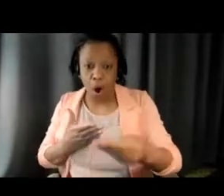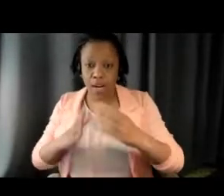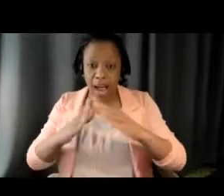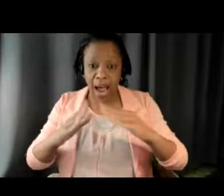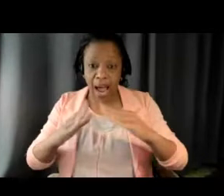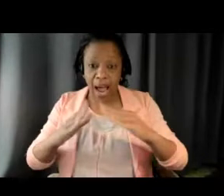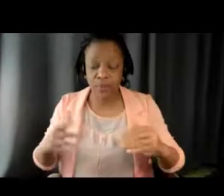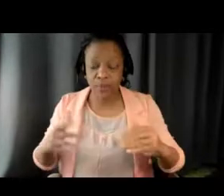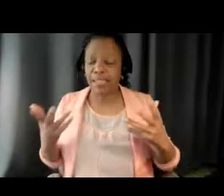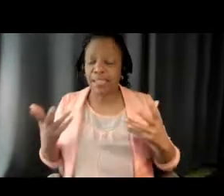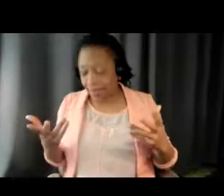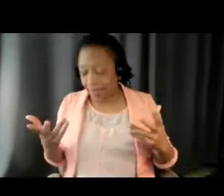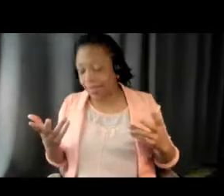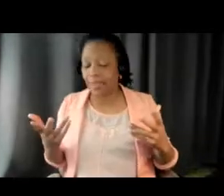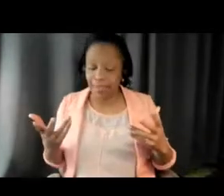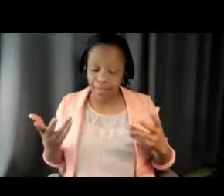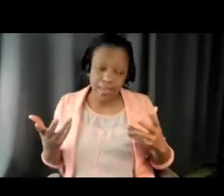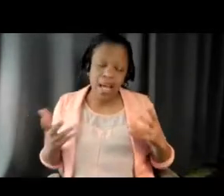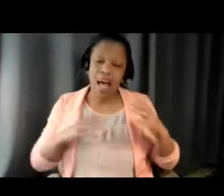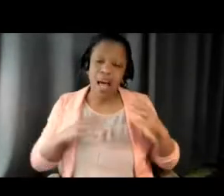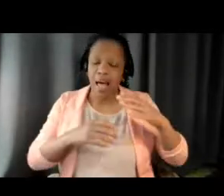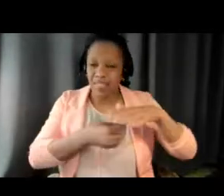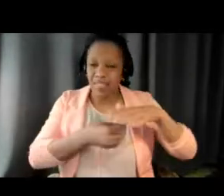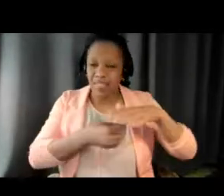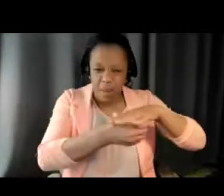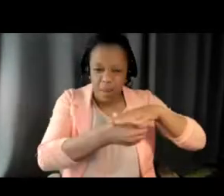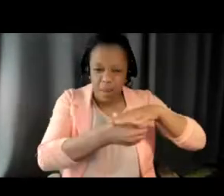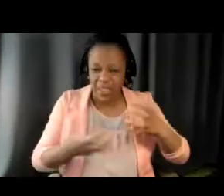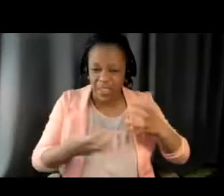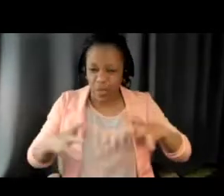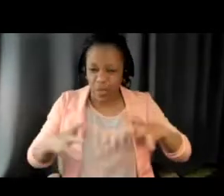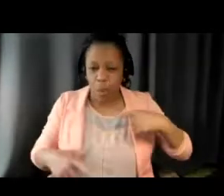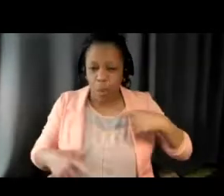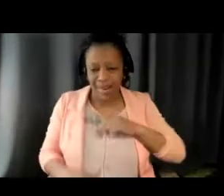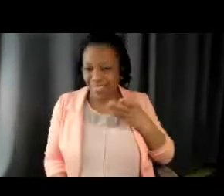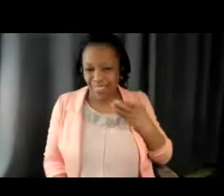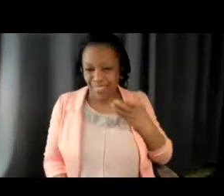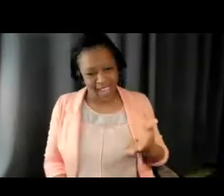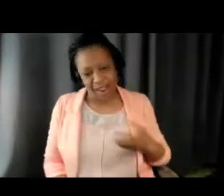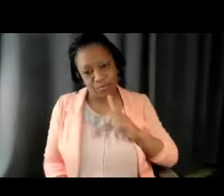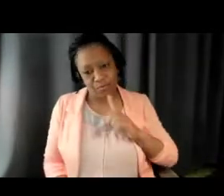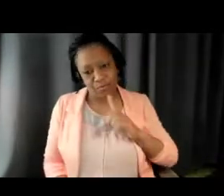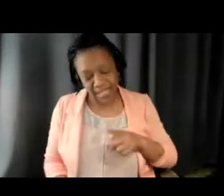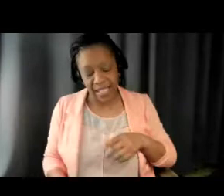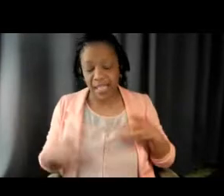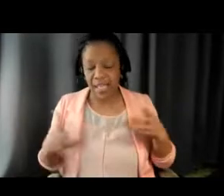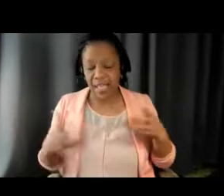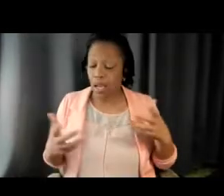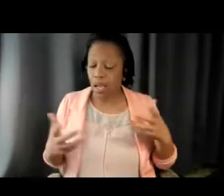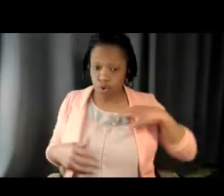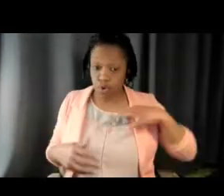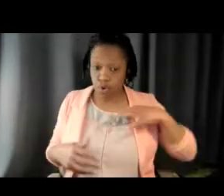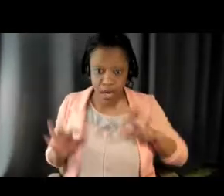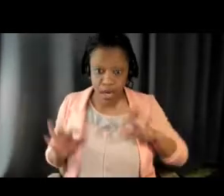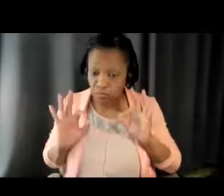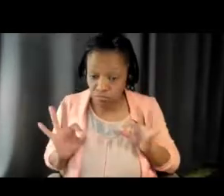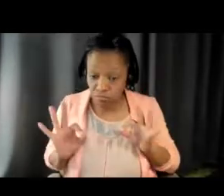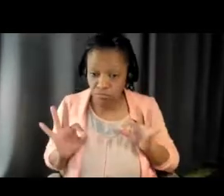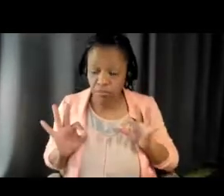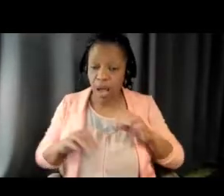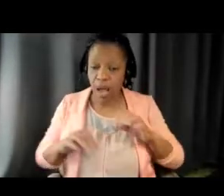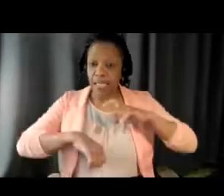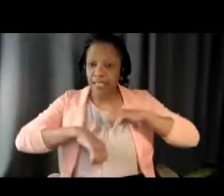wanted, for lack of a better reason. Our credit was good, we had time on our jobs, and he so chose to